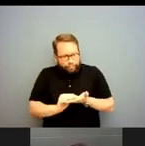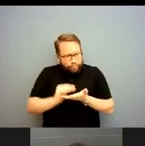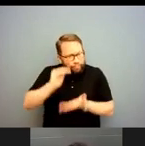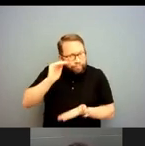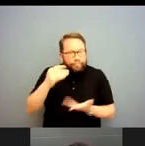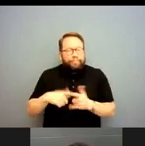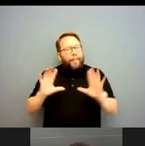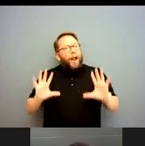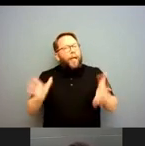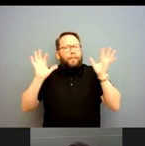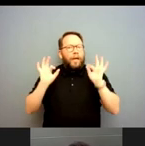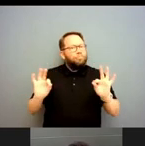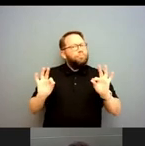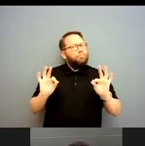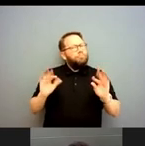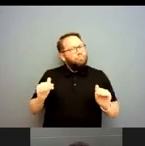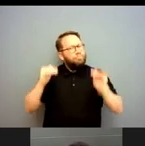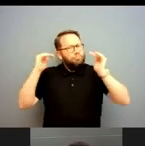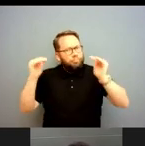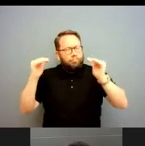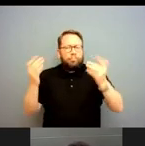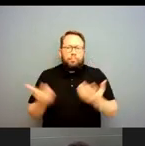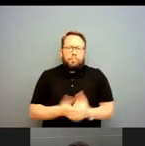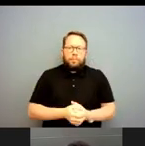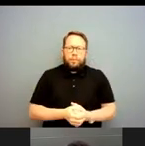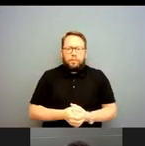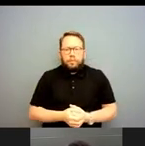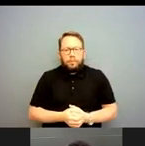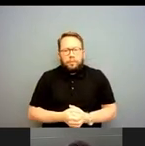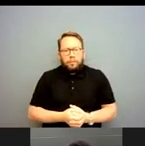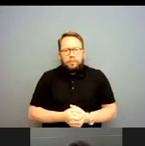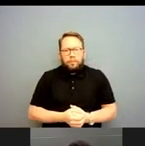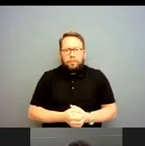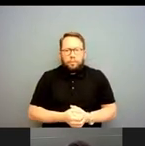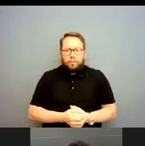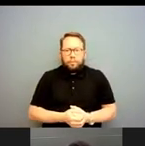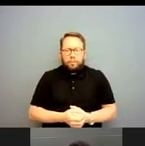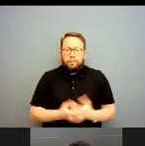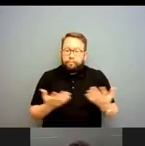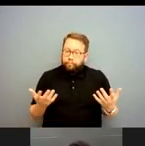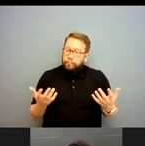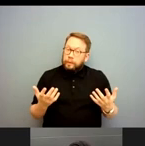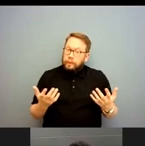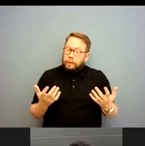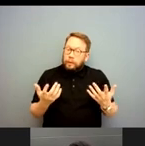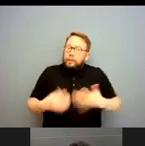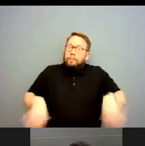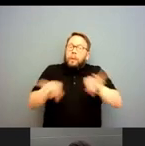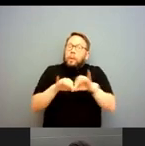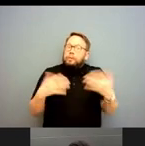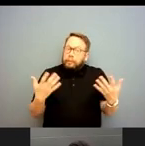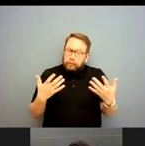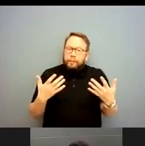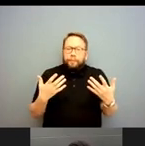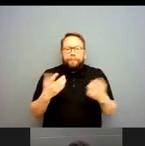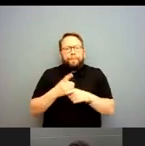This is something that we consider essential when developing national action plans. There is no one else who